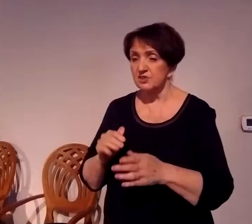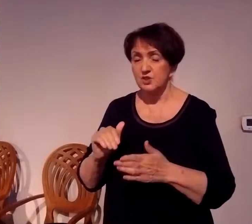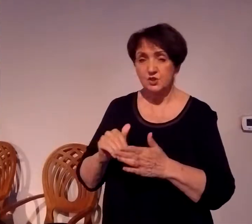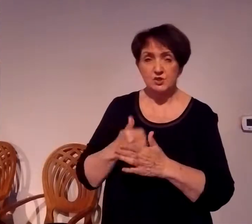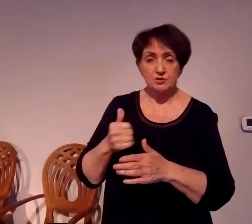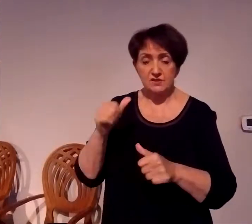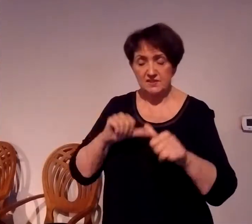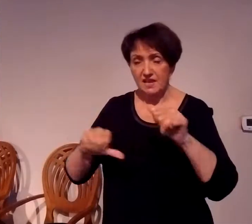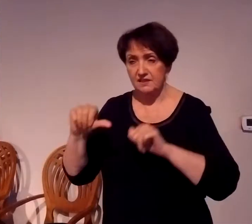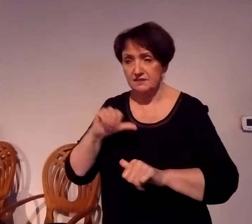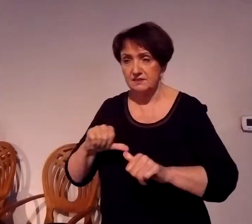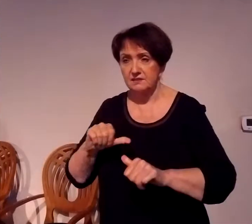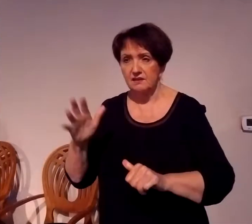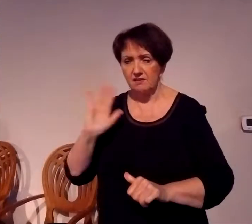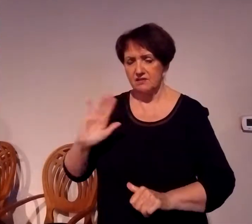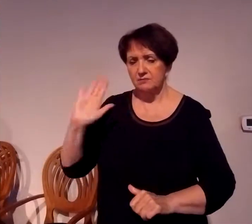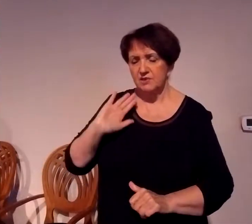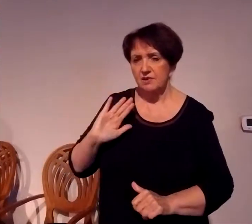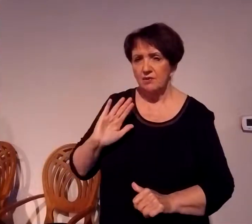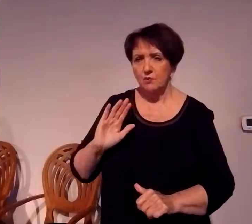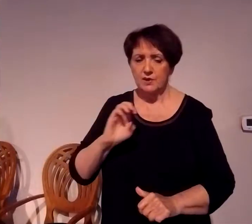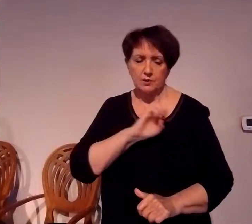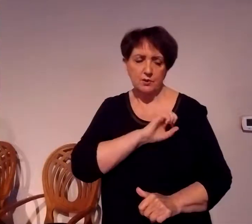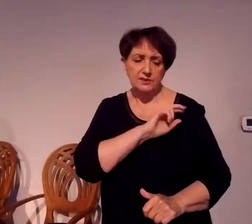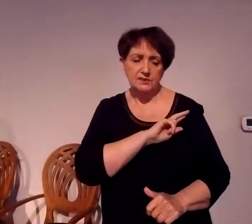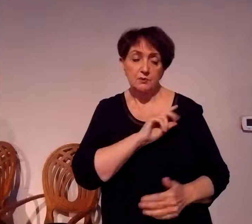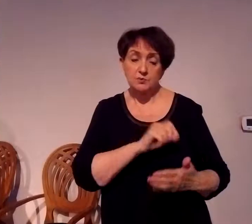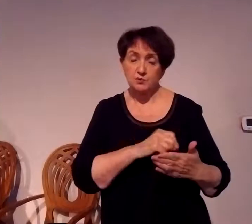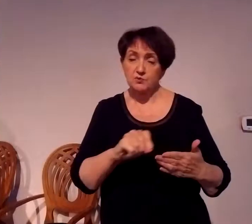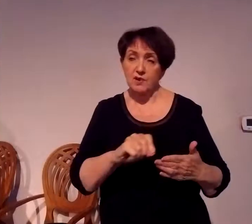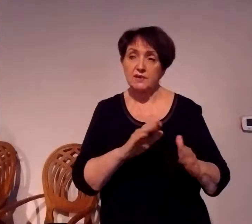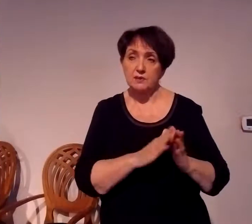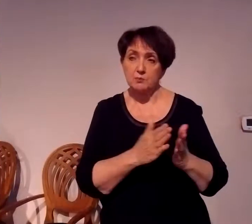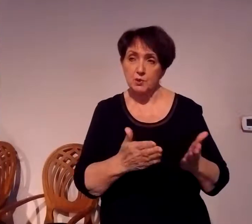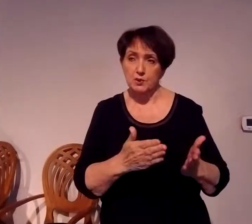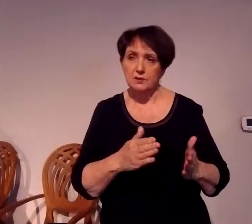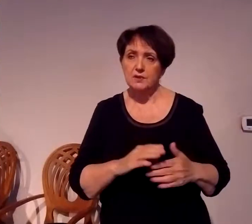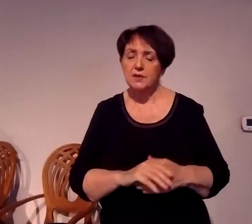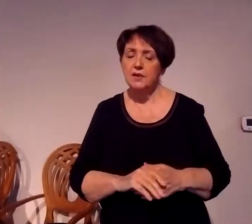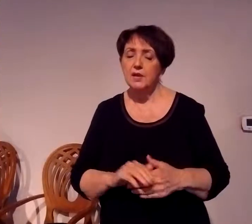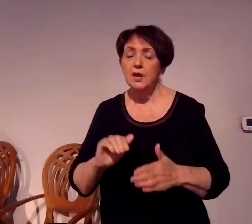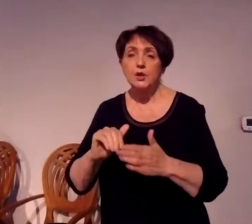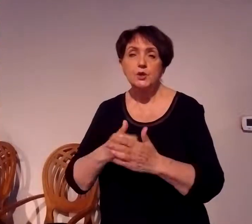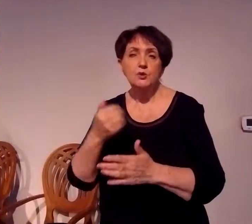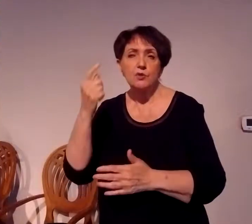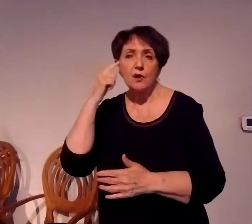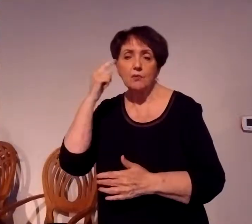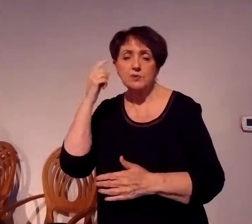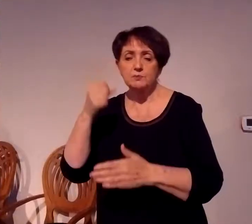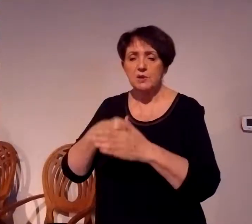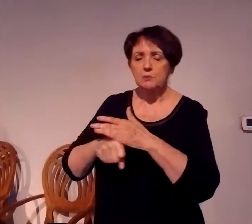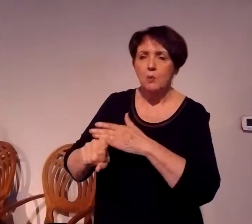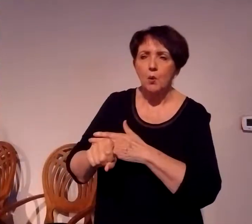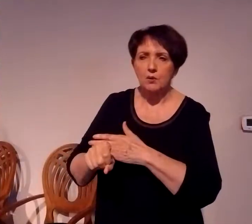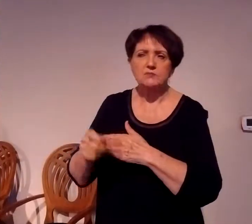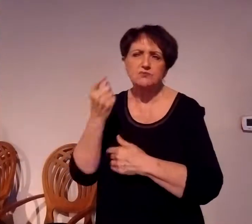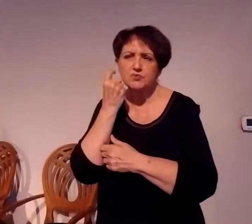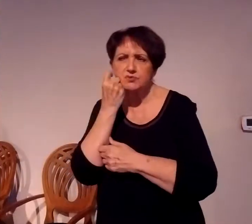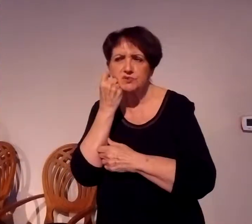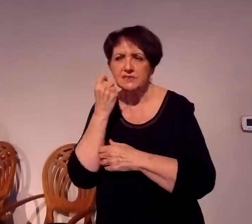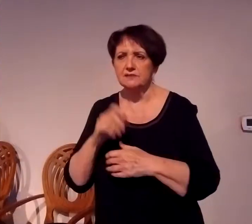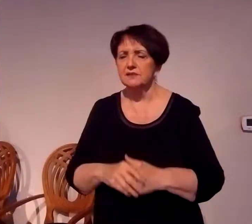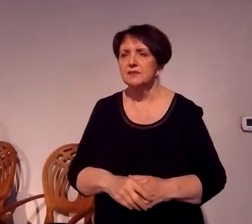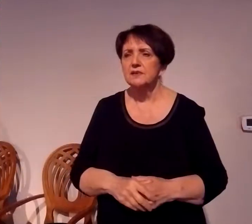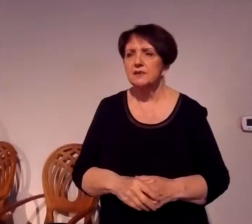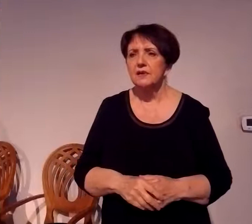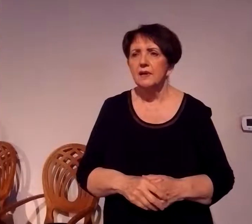science when the science of mind was being written and new thought was being born.